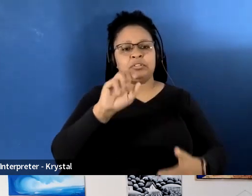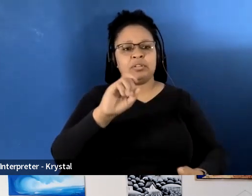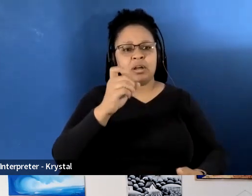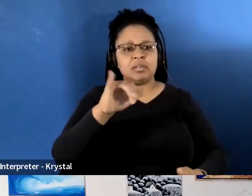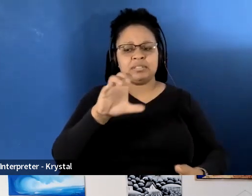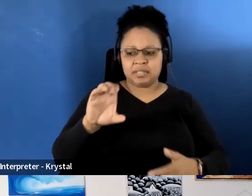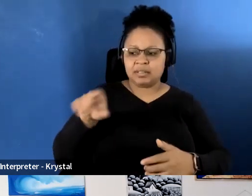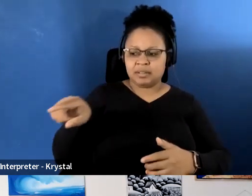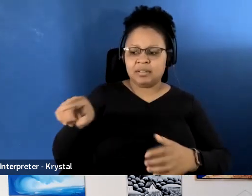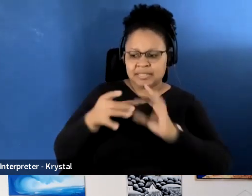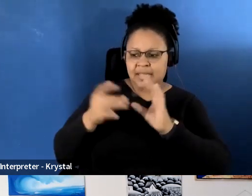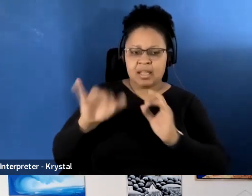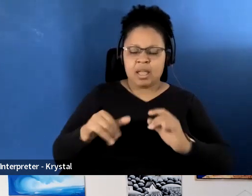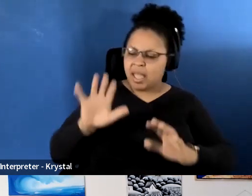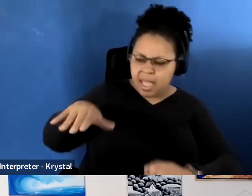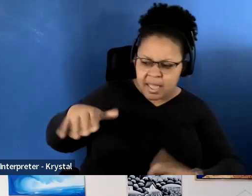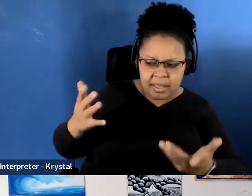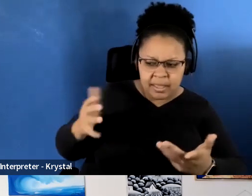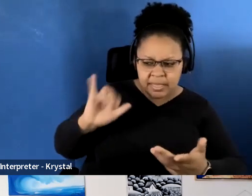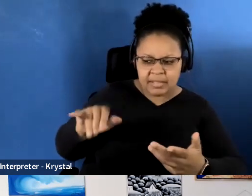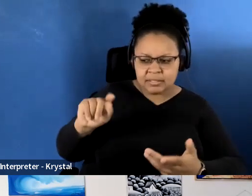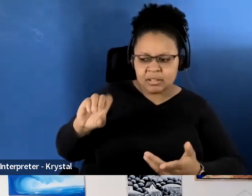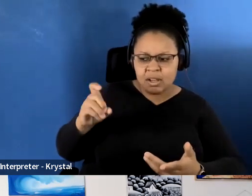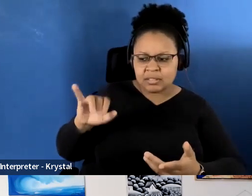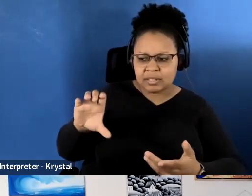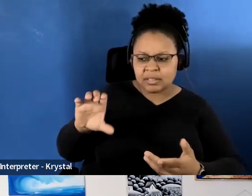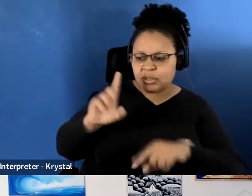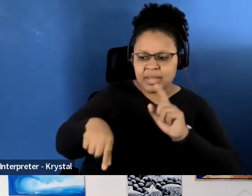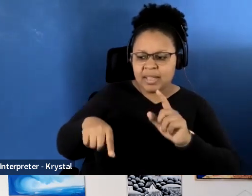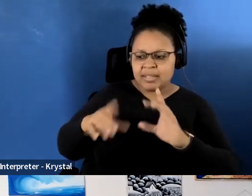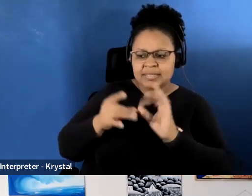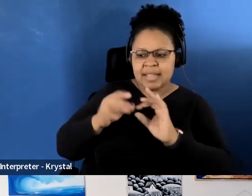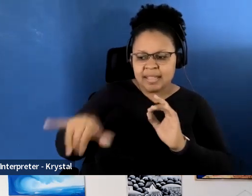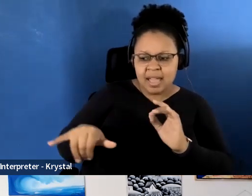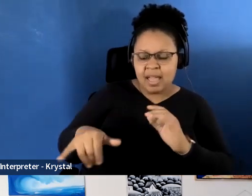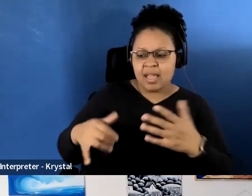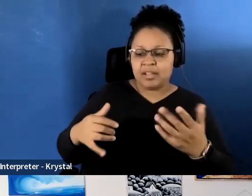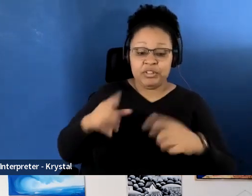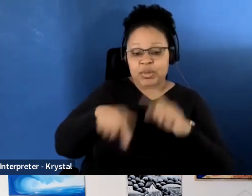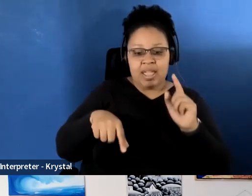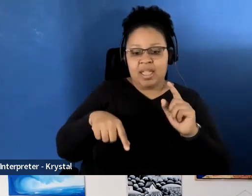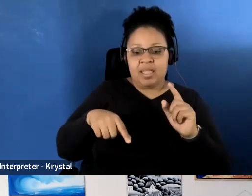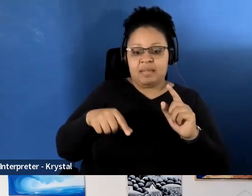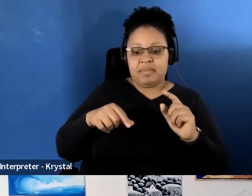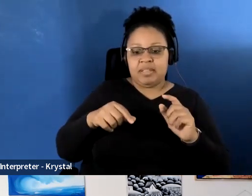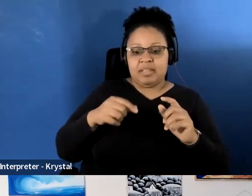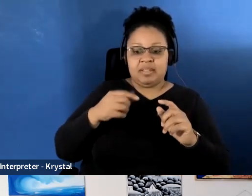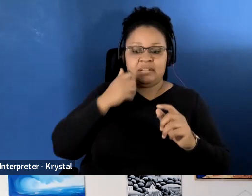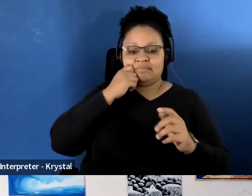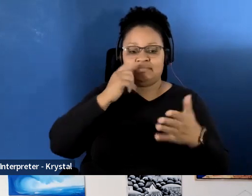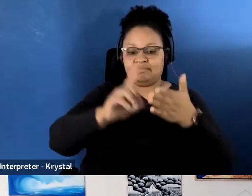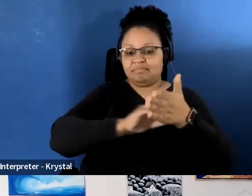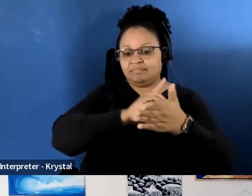like, hey, that's kind of toxic. Like, you can't be racist just because you're autistic. And then they'll be like, okay,